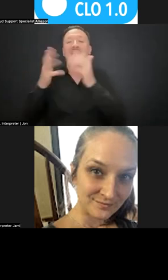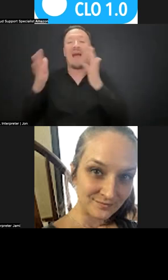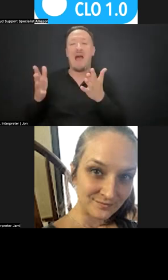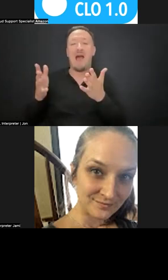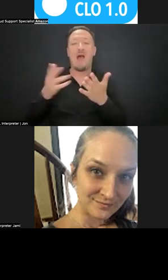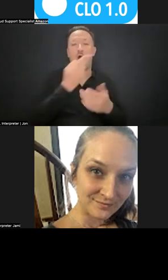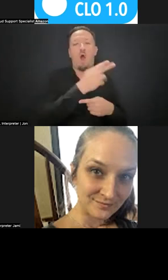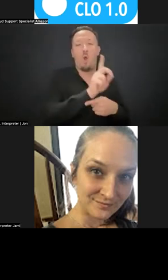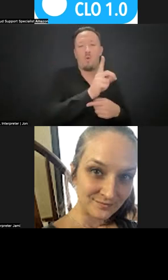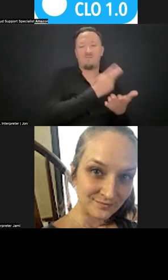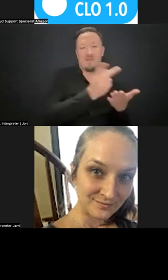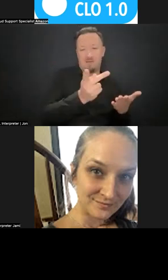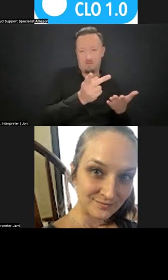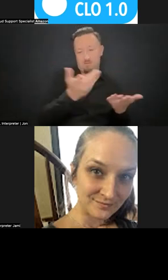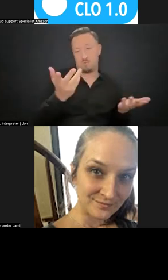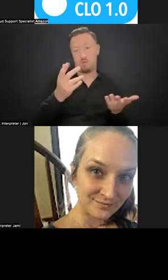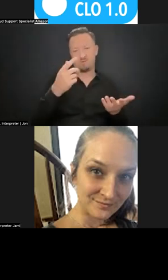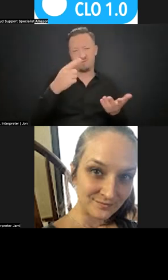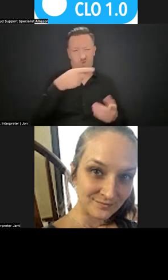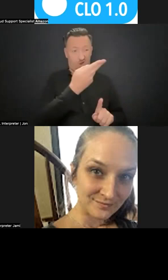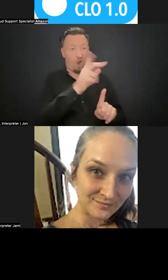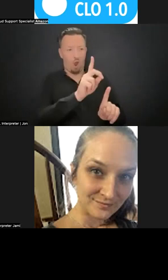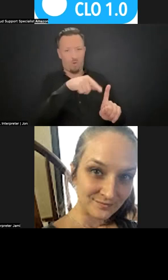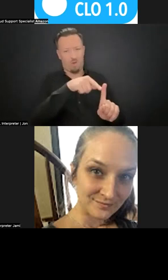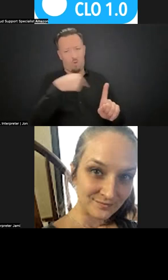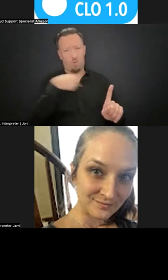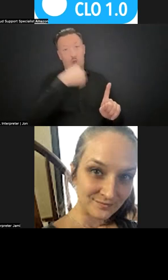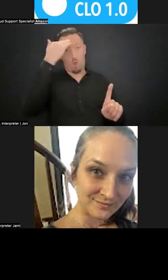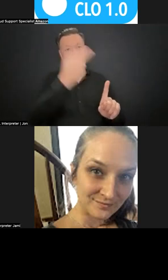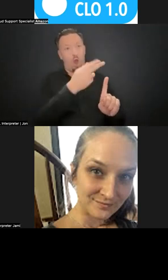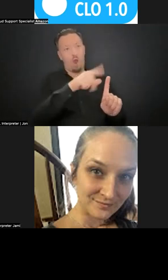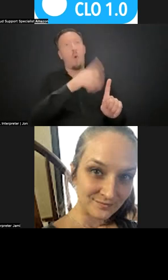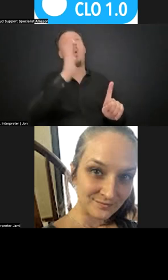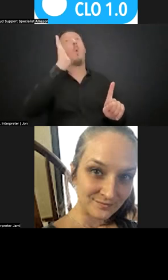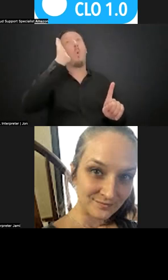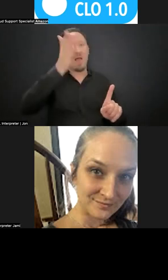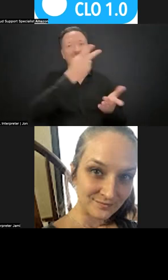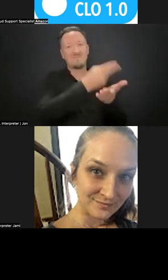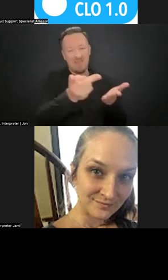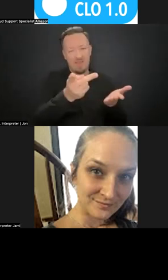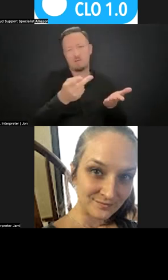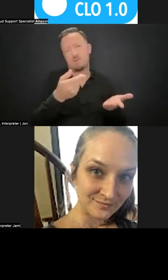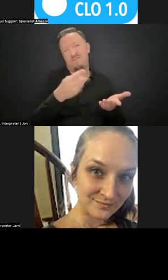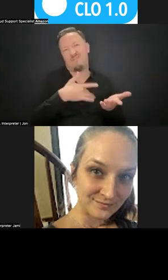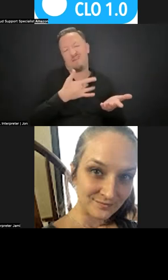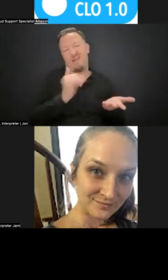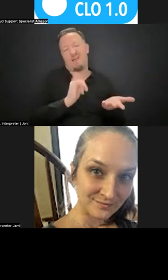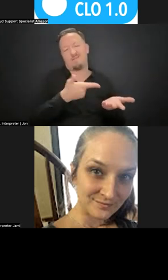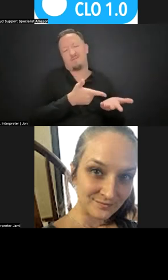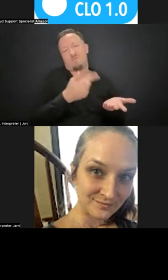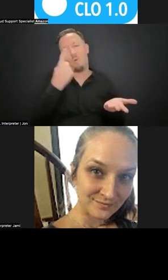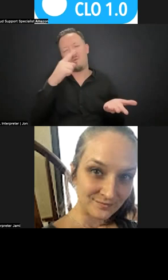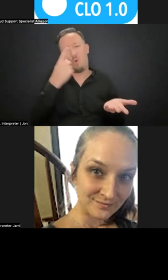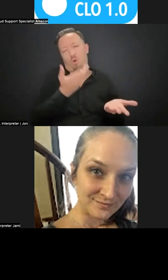hardware when you don't have to have it, and failure that can happen? Did that answer your question?